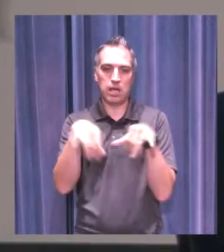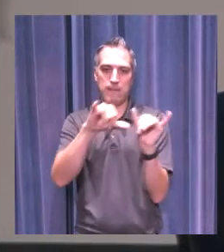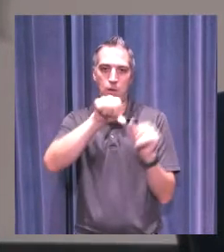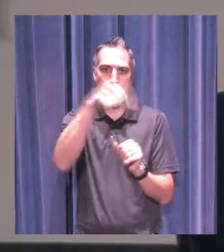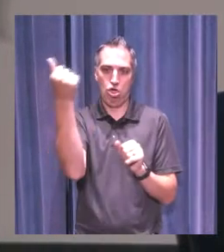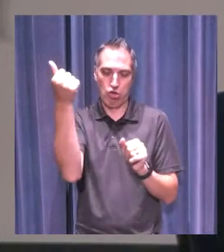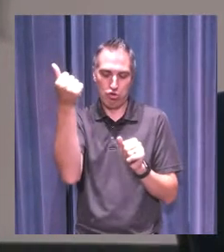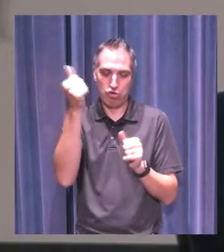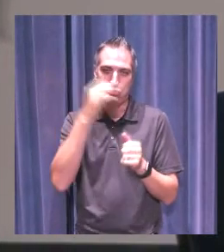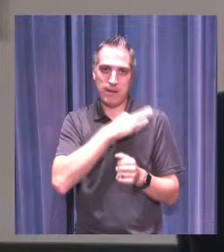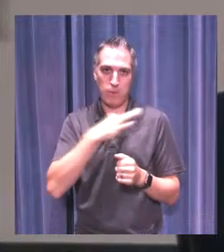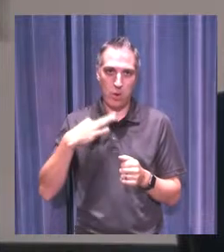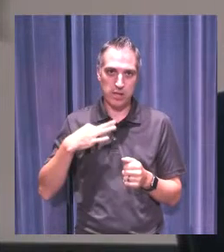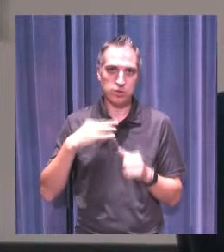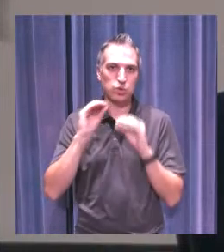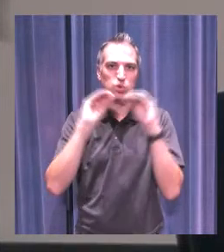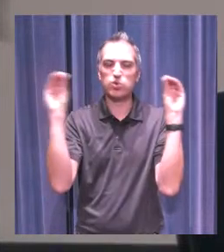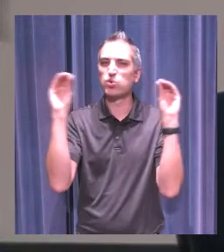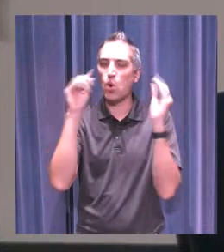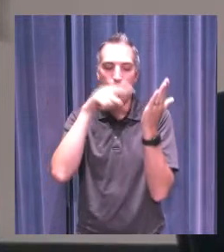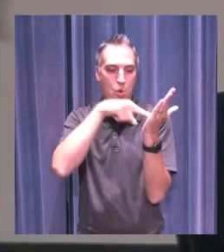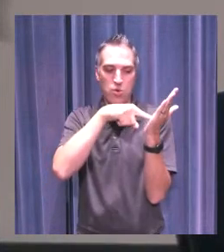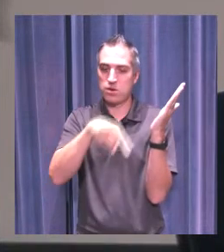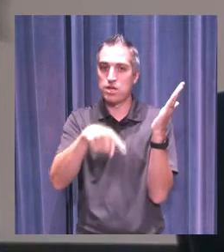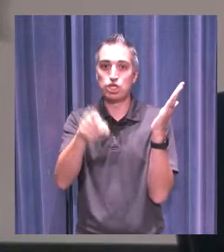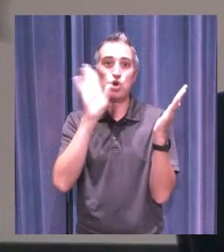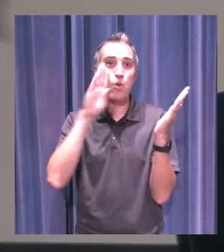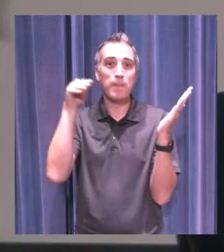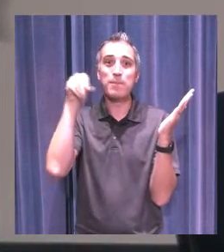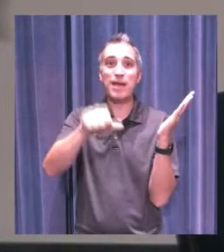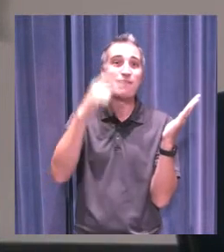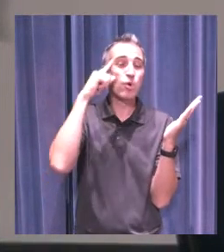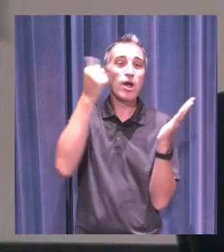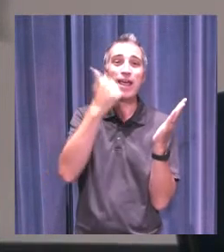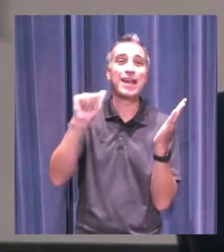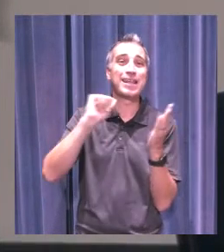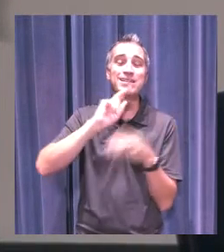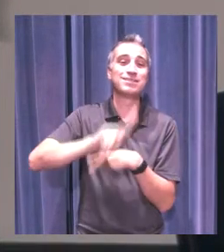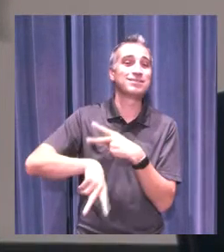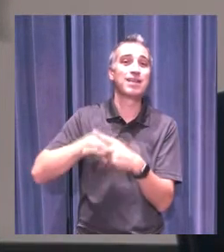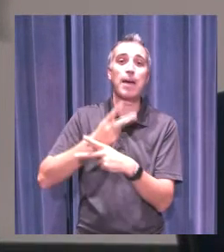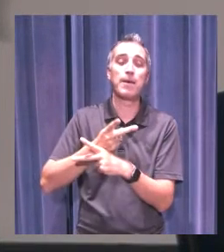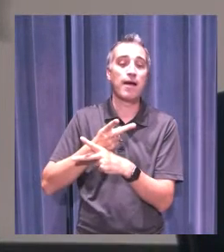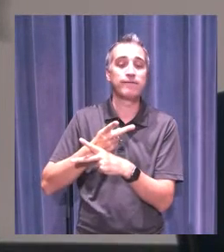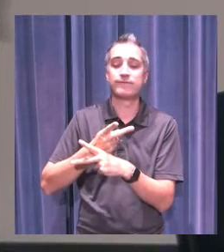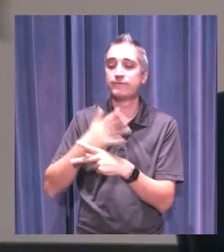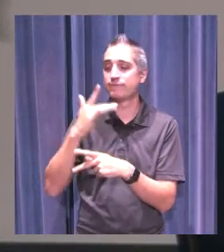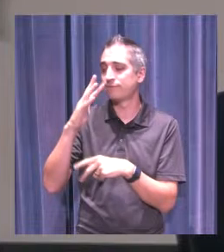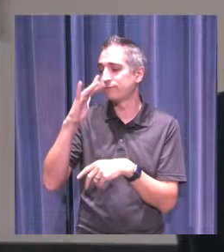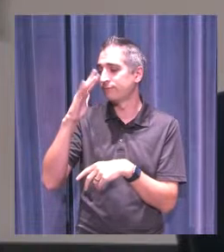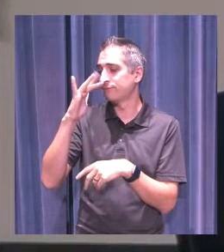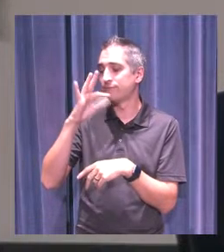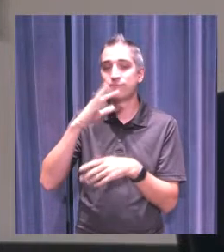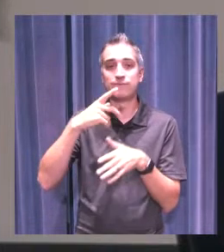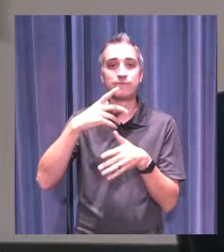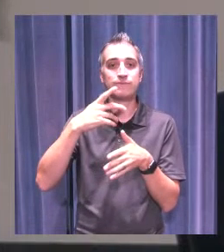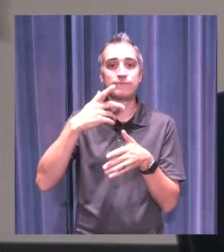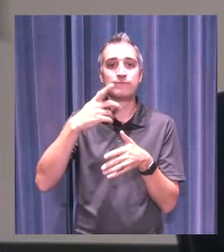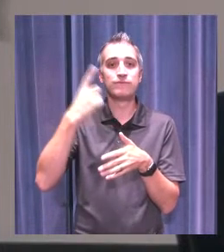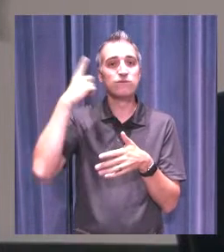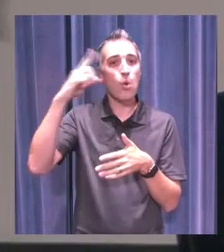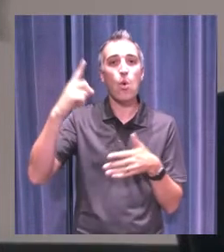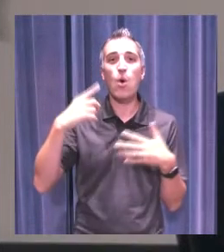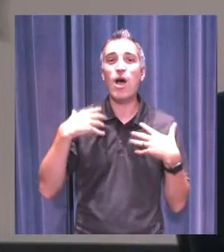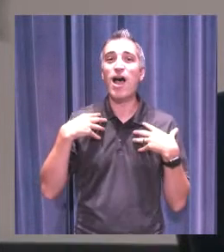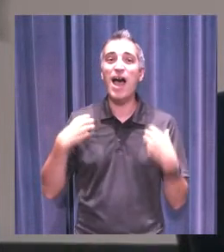There is no provision in this agreement that she would be paid any type of for fees for any type of health